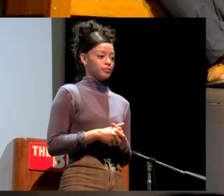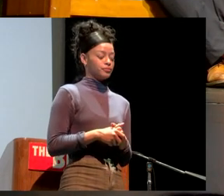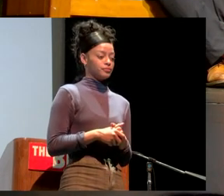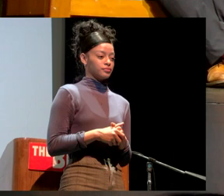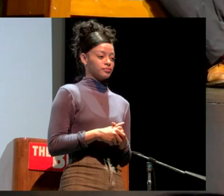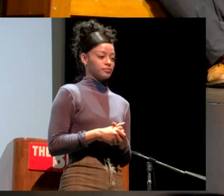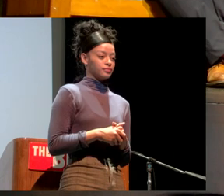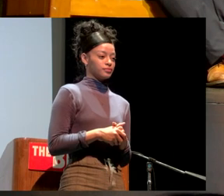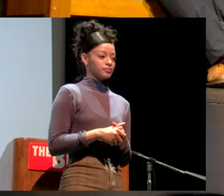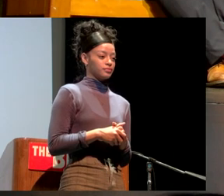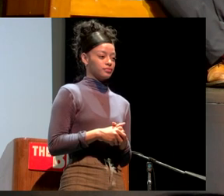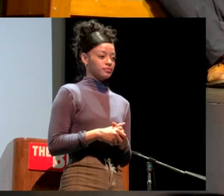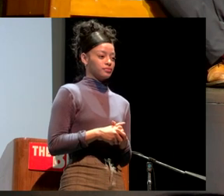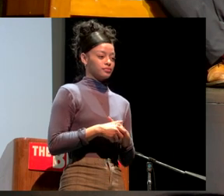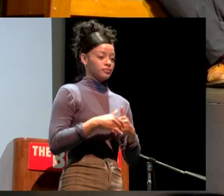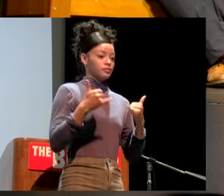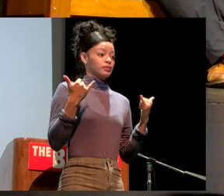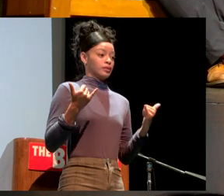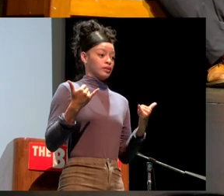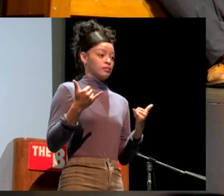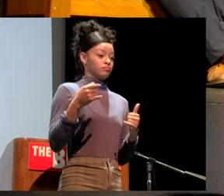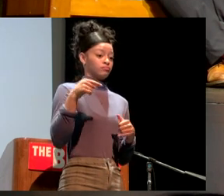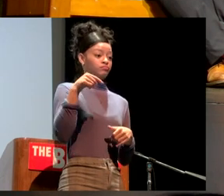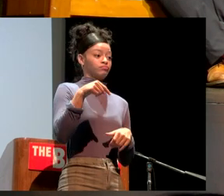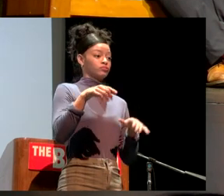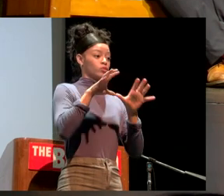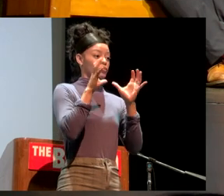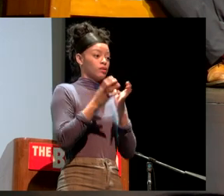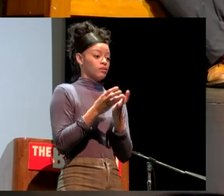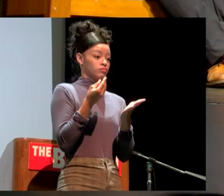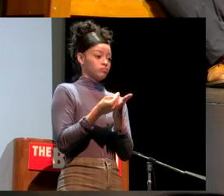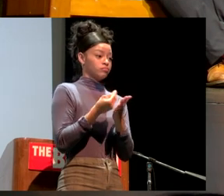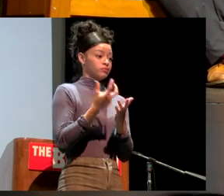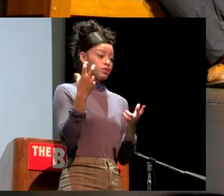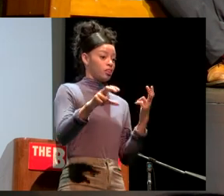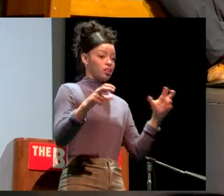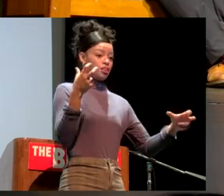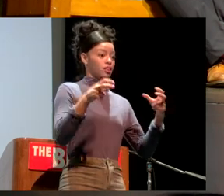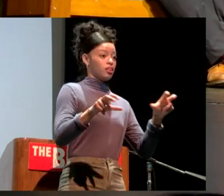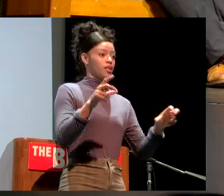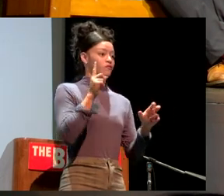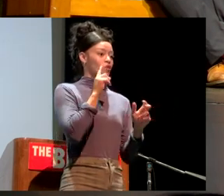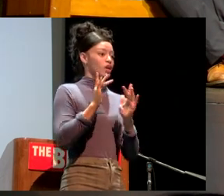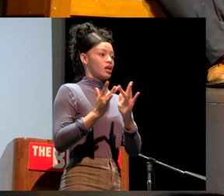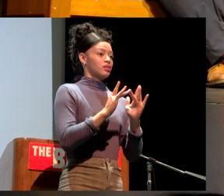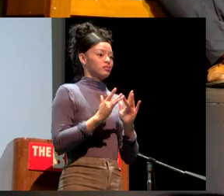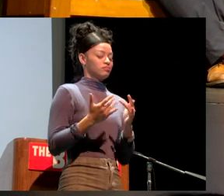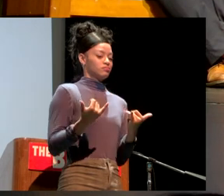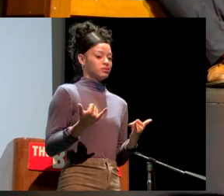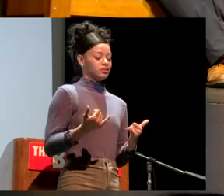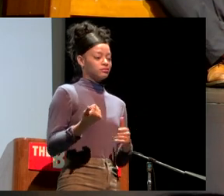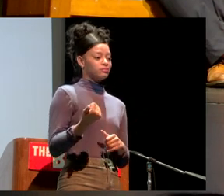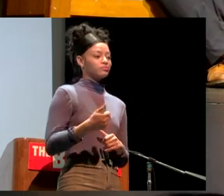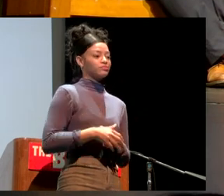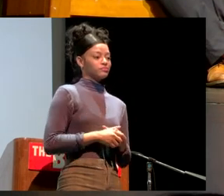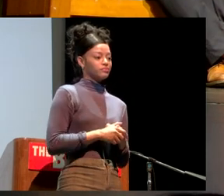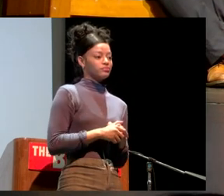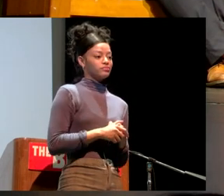where items are bought and sold. Where things are worn, and this is what absolutely